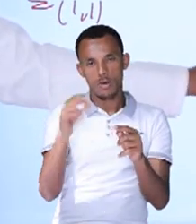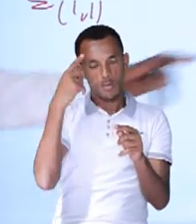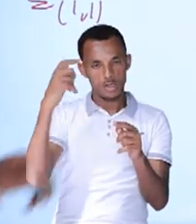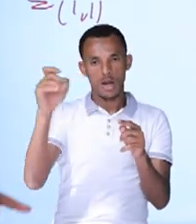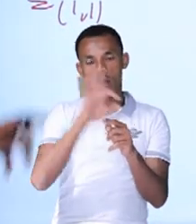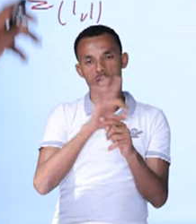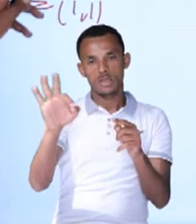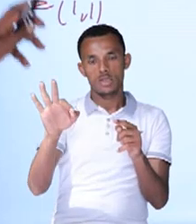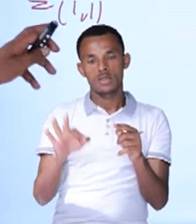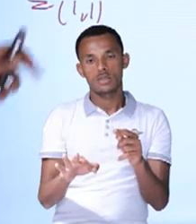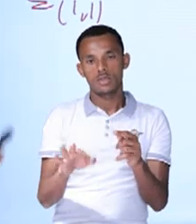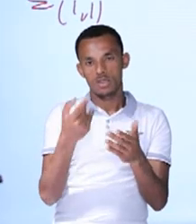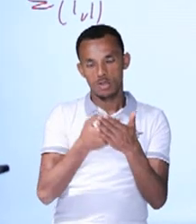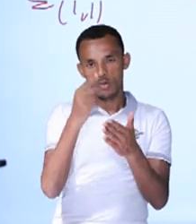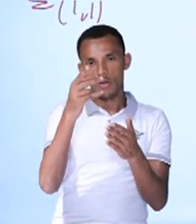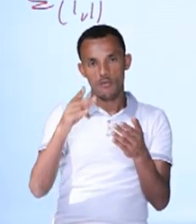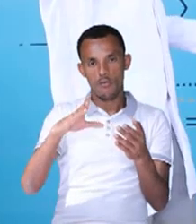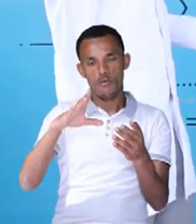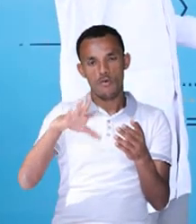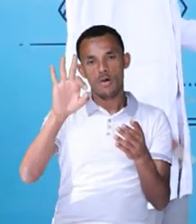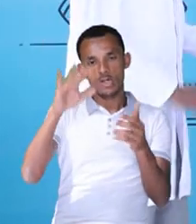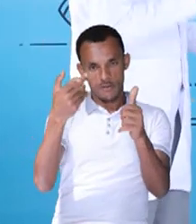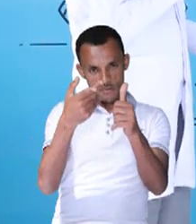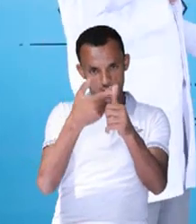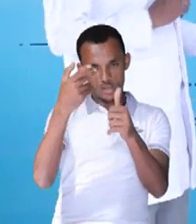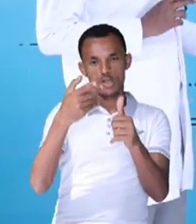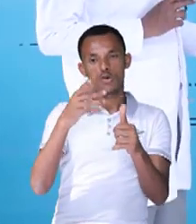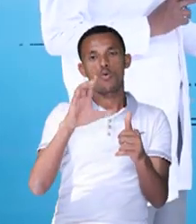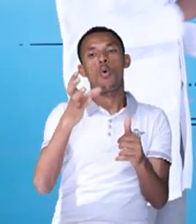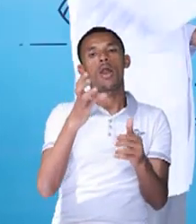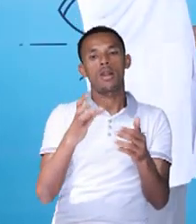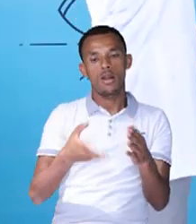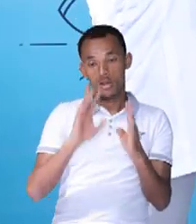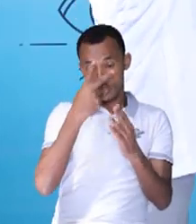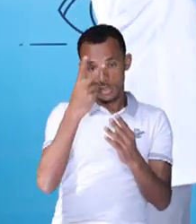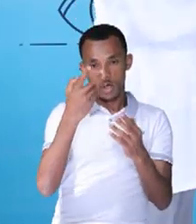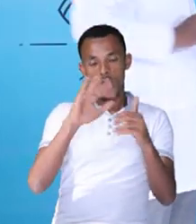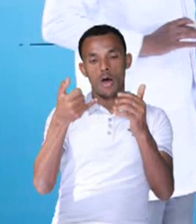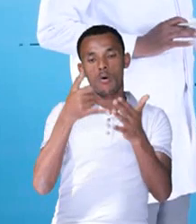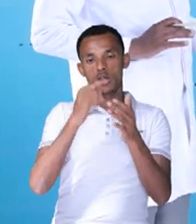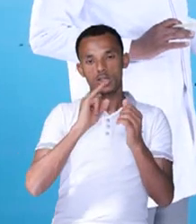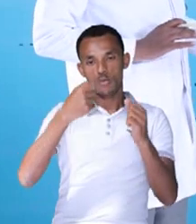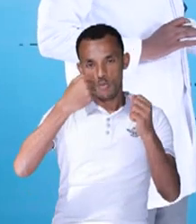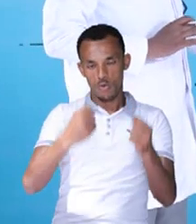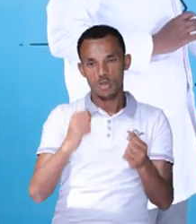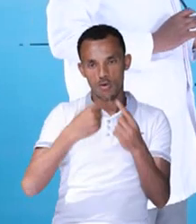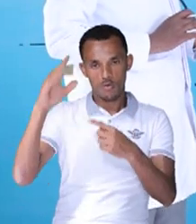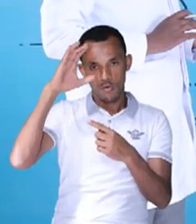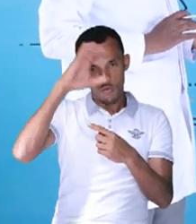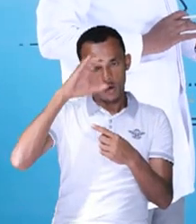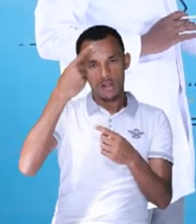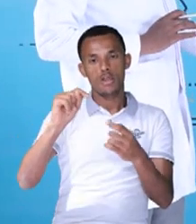imaginary axis. This one it is found in the first quadrant. Then let us see how is it possible to find